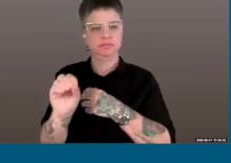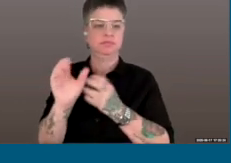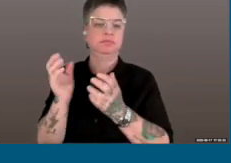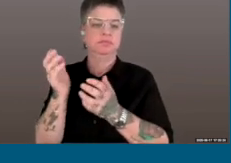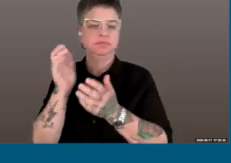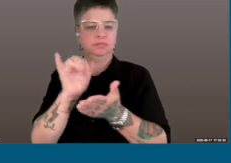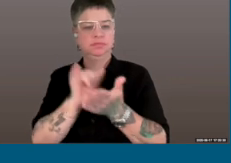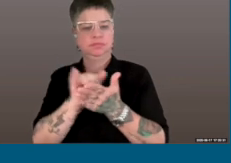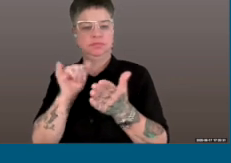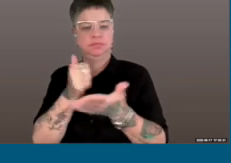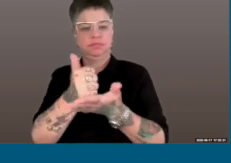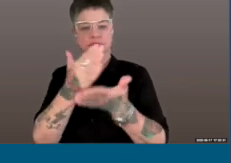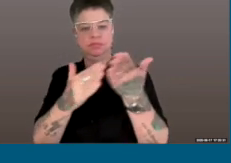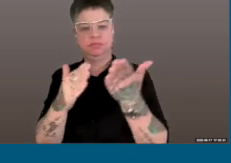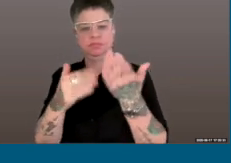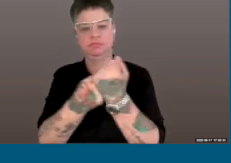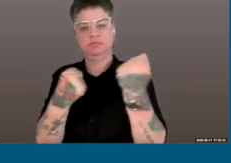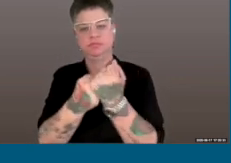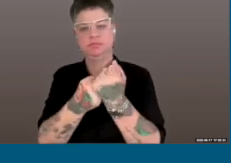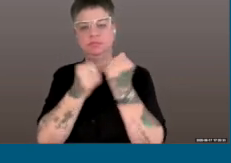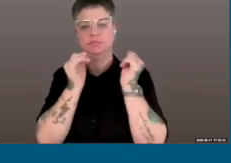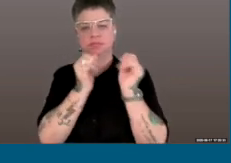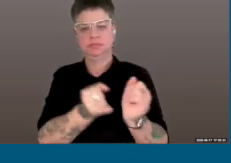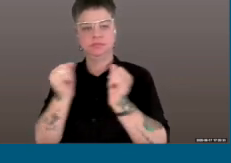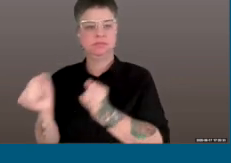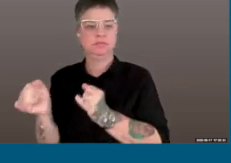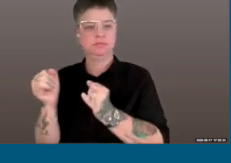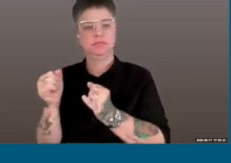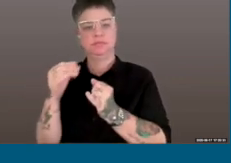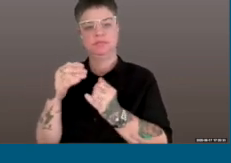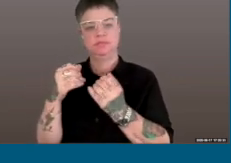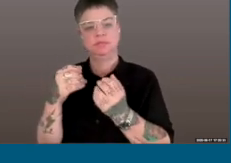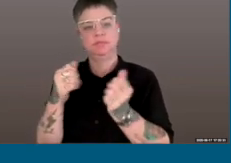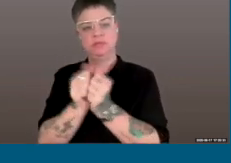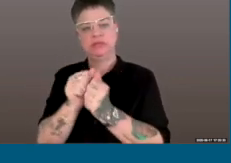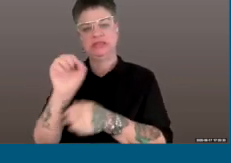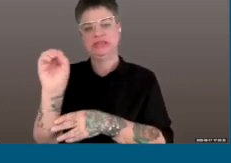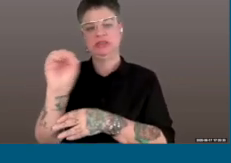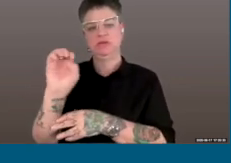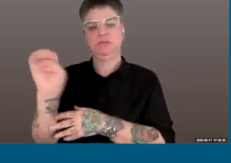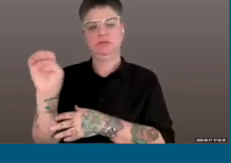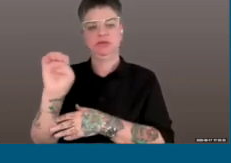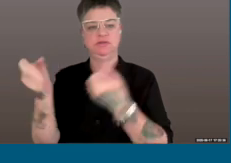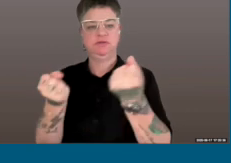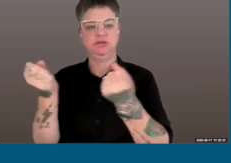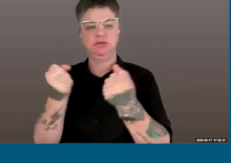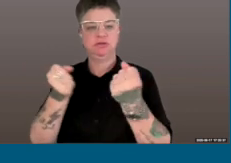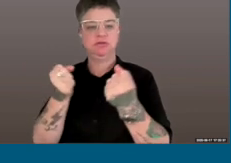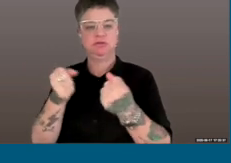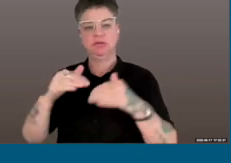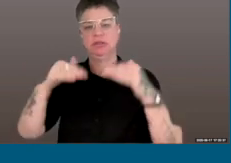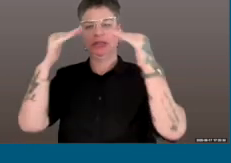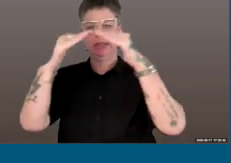including zero emissions mobility options. The plan identifies priority areas for investment